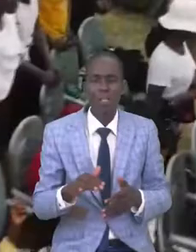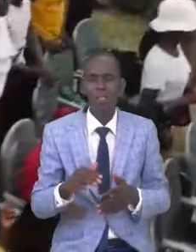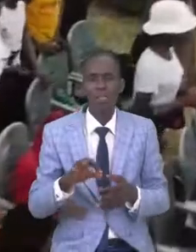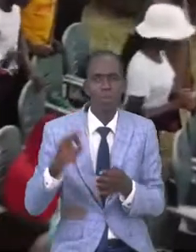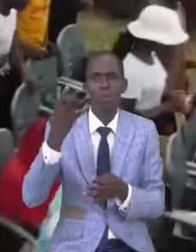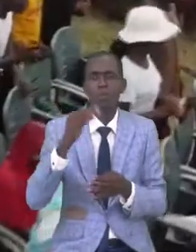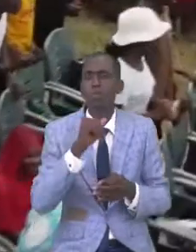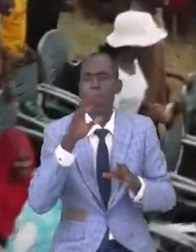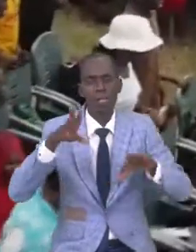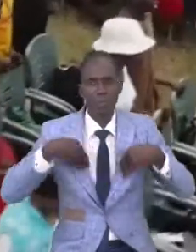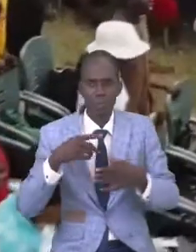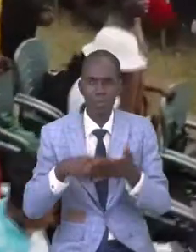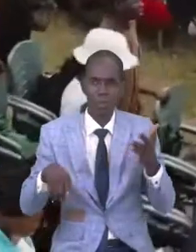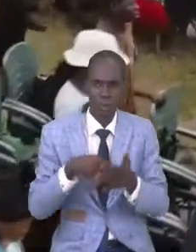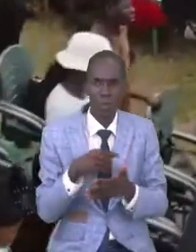you down.